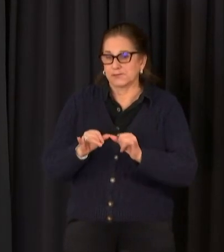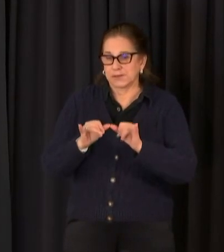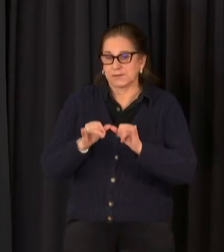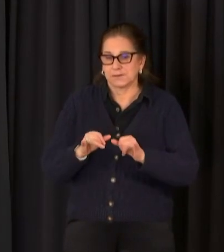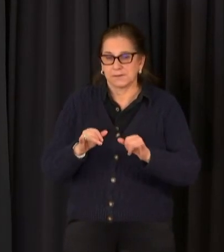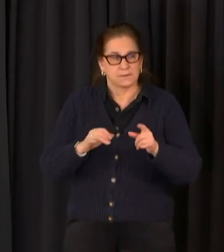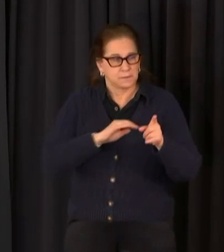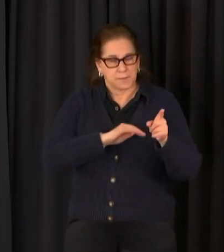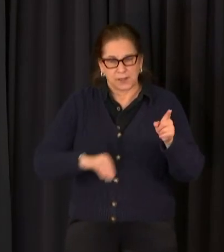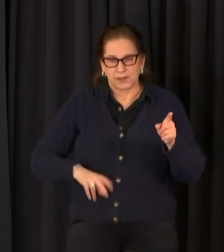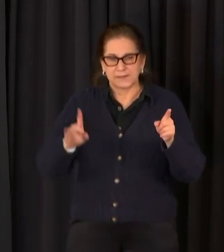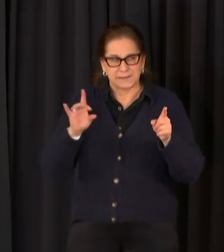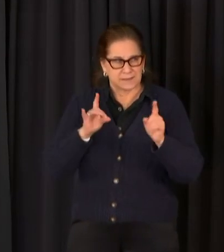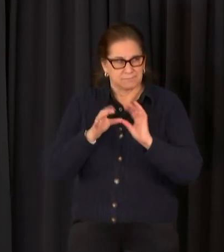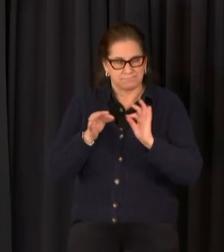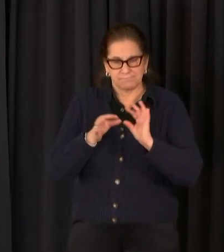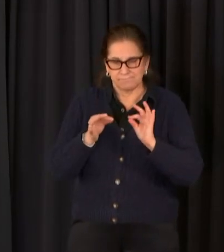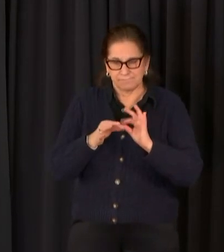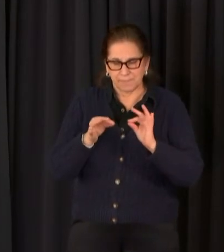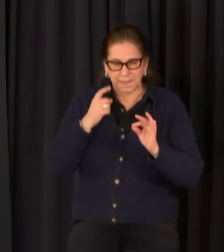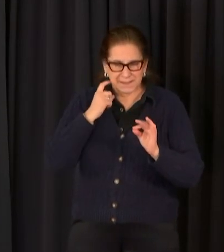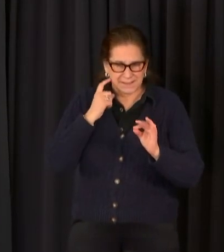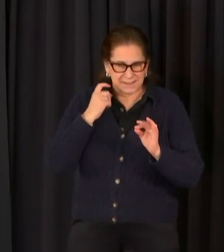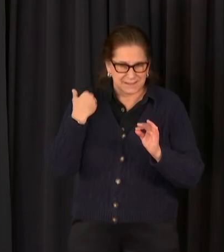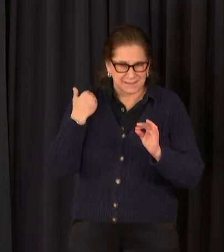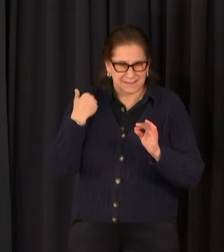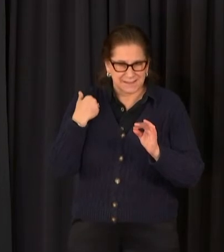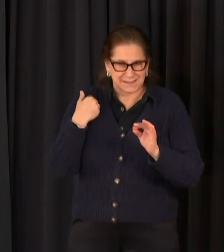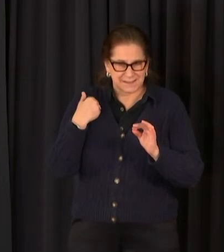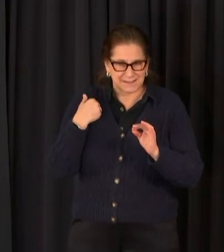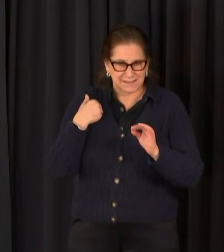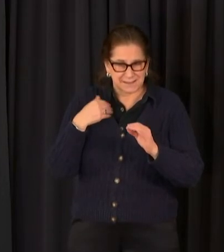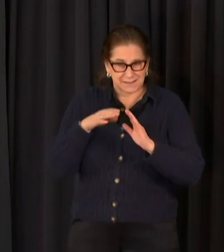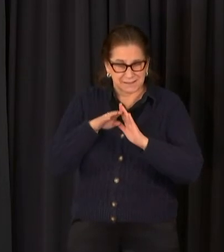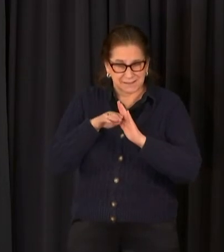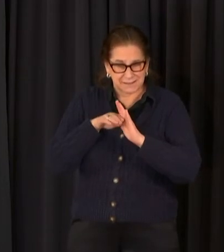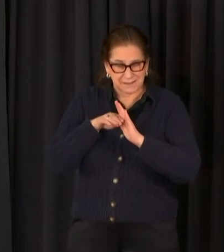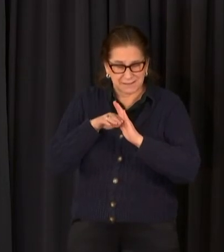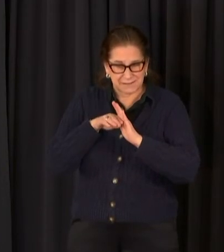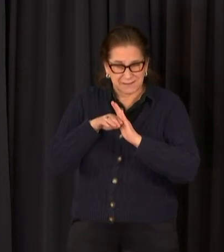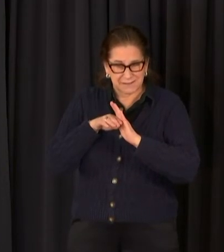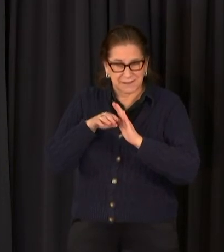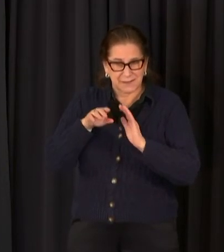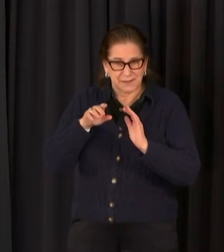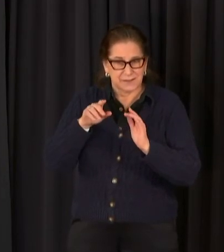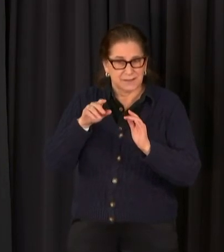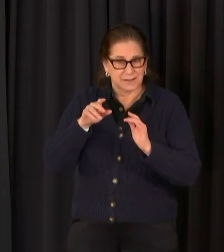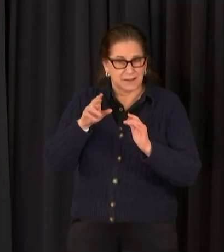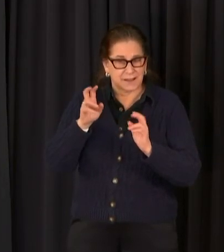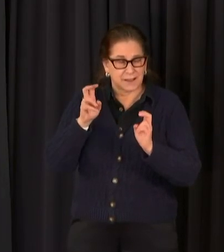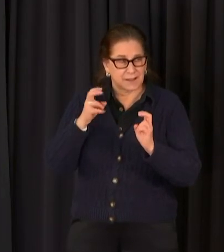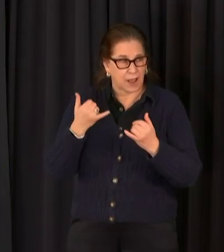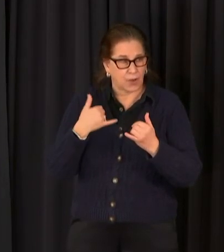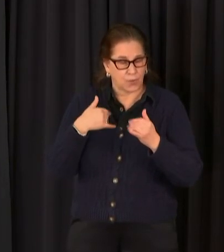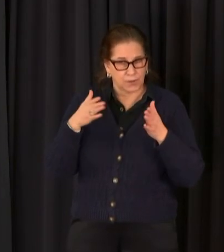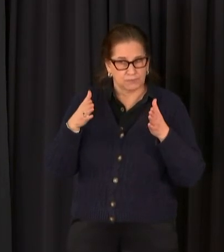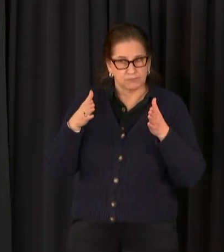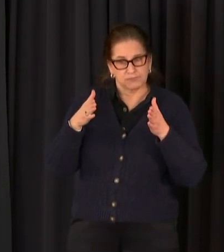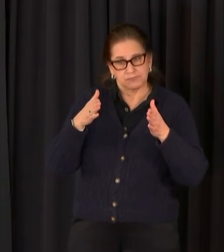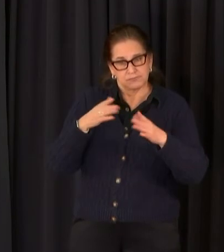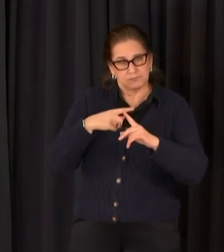alluded to this at the beginning, that we're seeing some trends in the right direction in terms of percentage of hospitalizations, and then also the